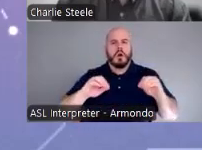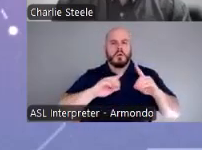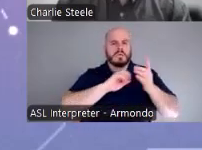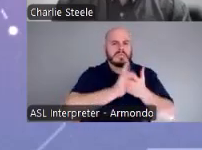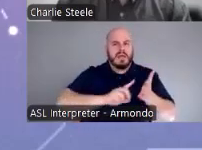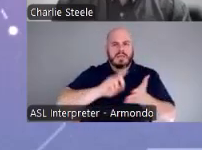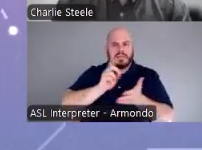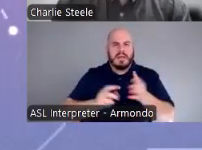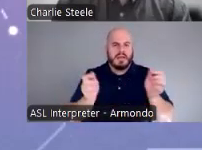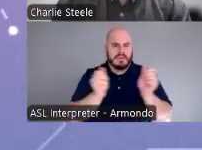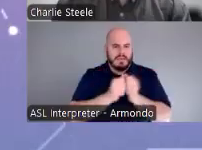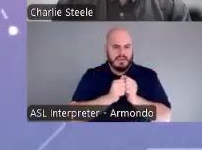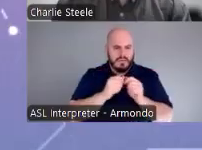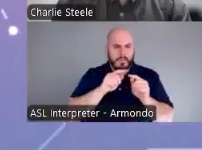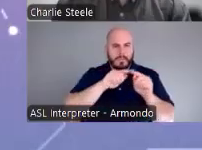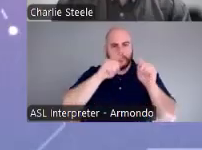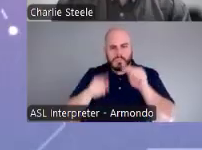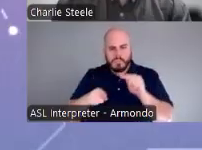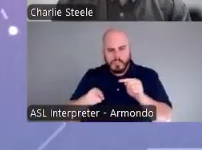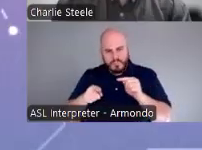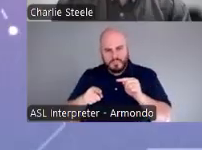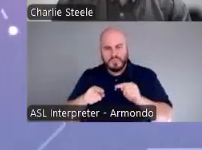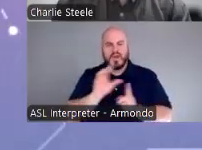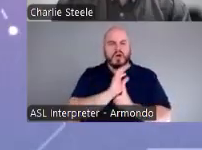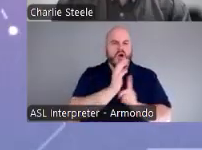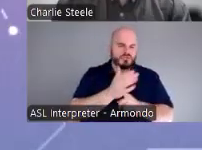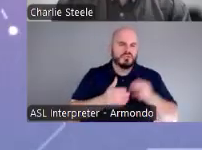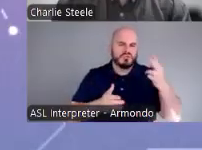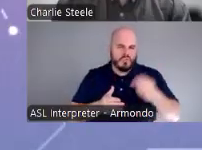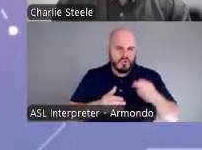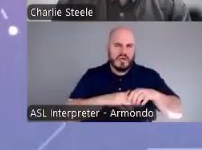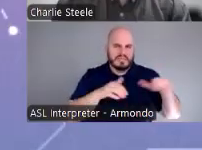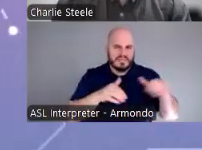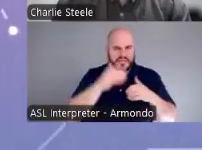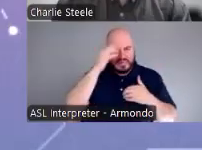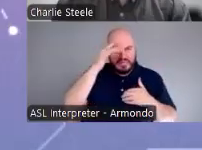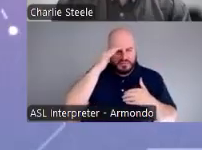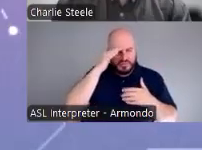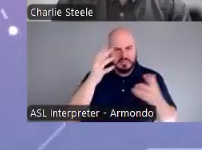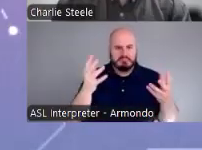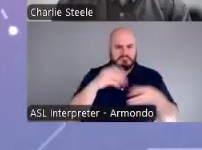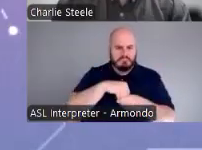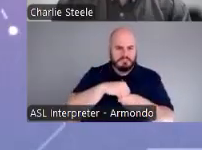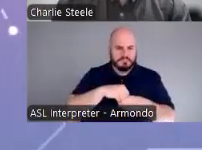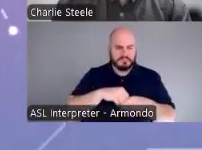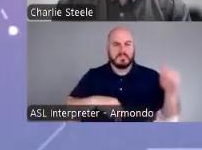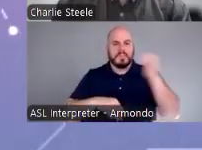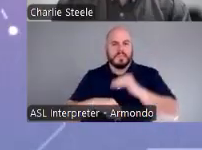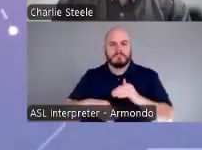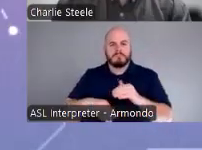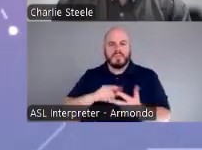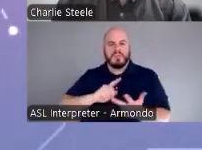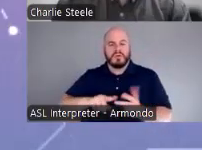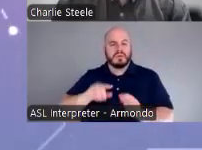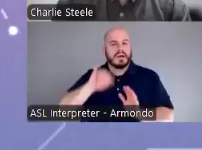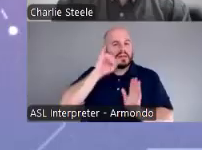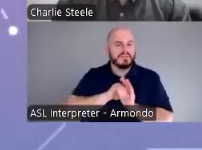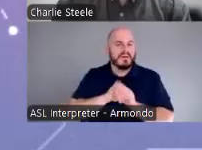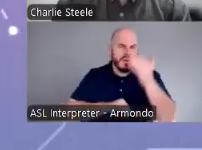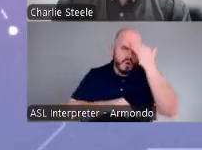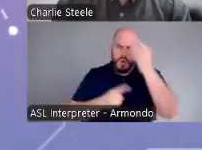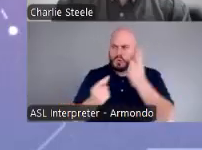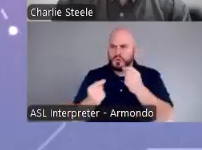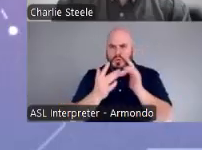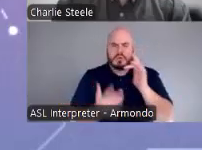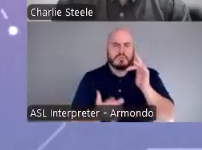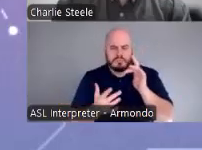theories that we use here is cultural historical activity theories to identify the know-do gap, as well as to improve